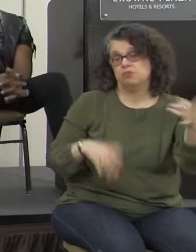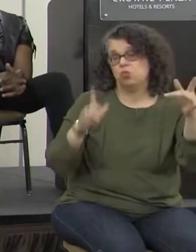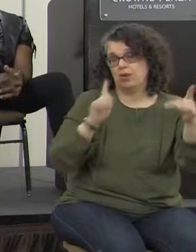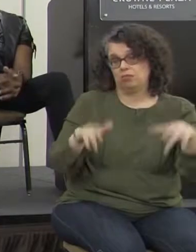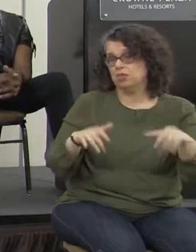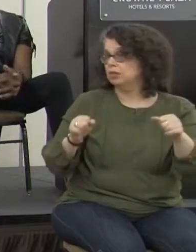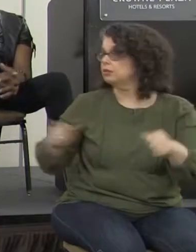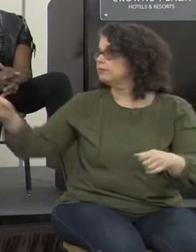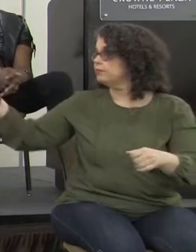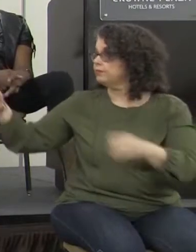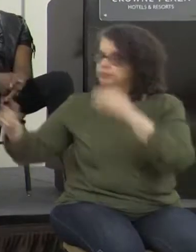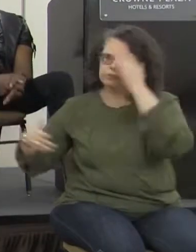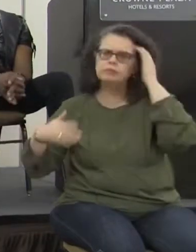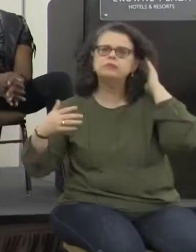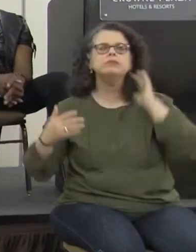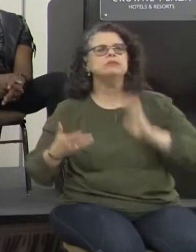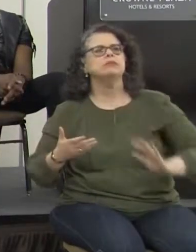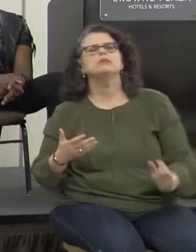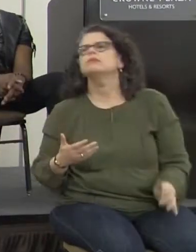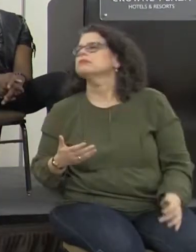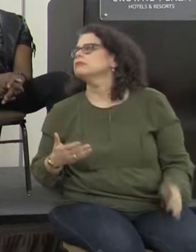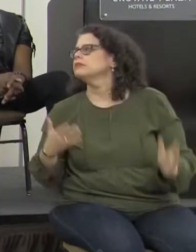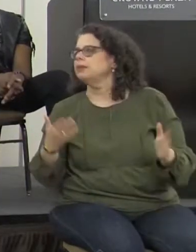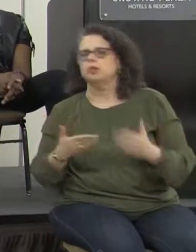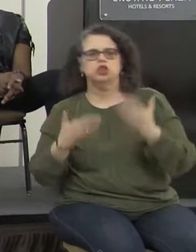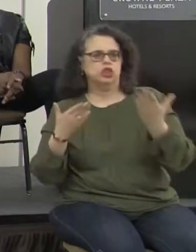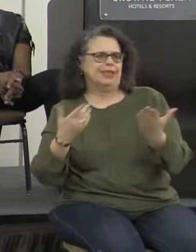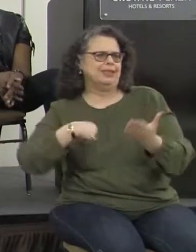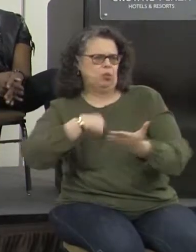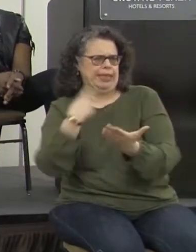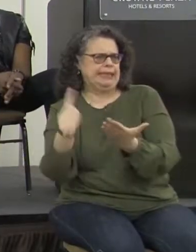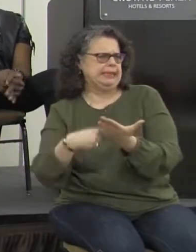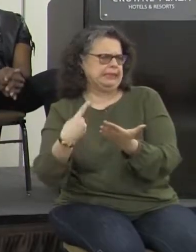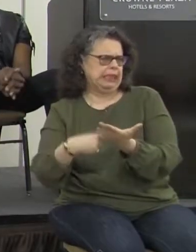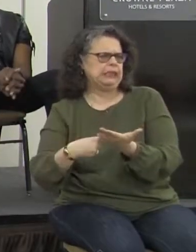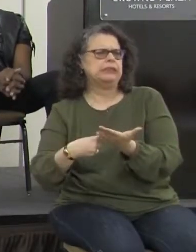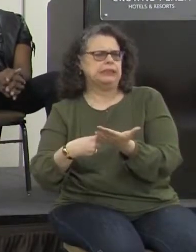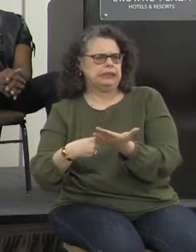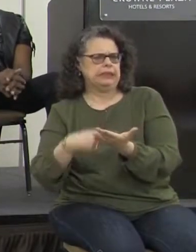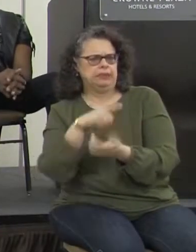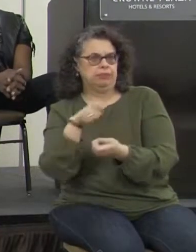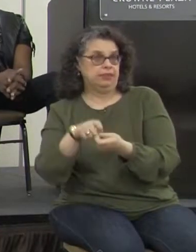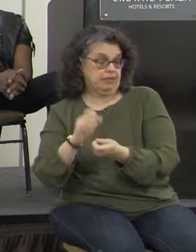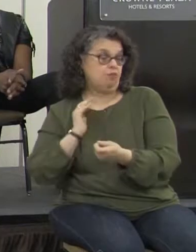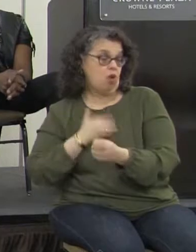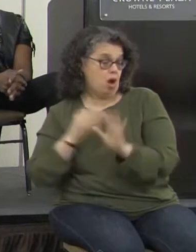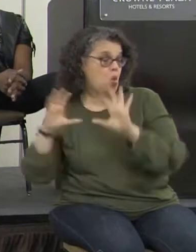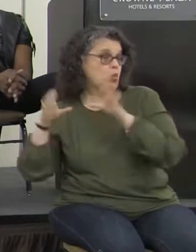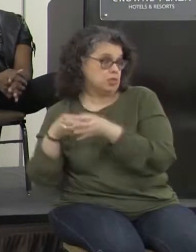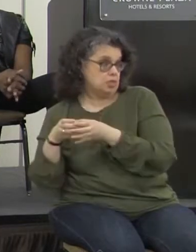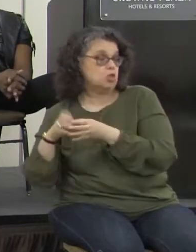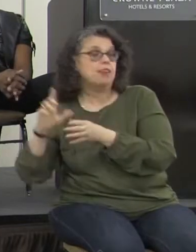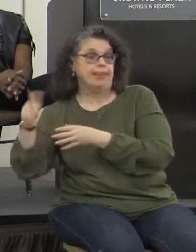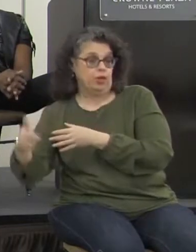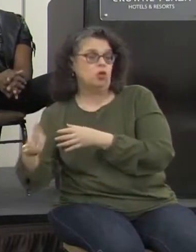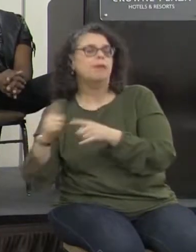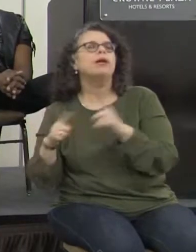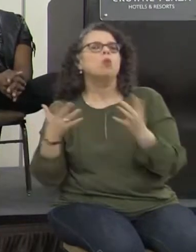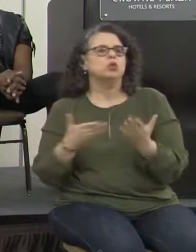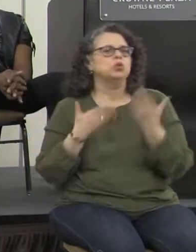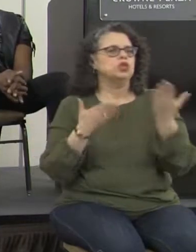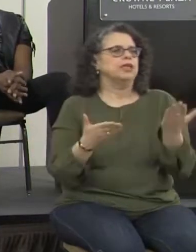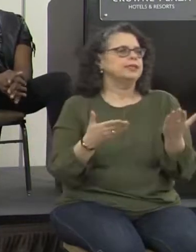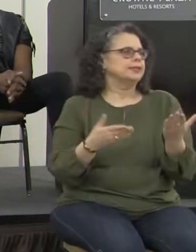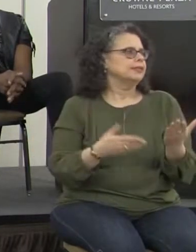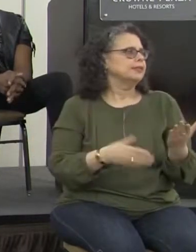go ahead. Can I just suggest, well, and this will be something that we can talk about, particularly for our organization later, is that